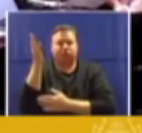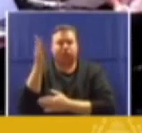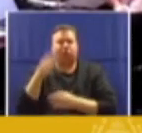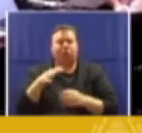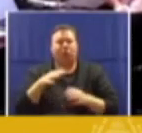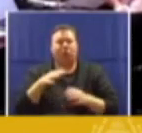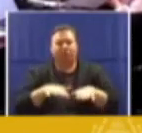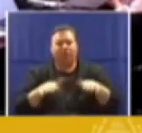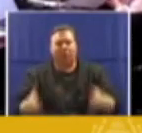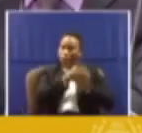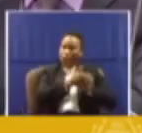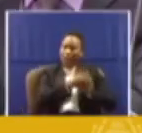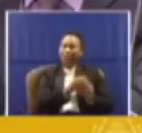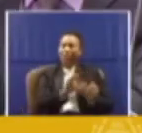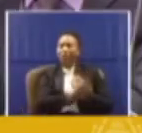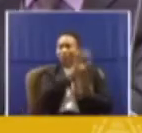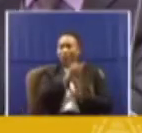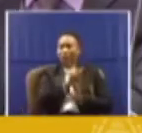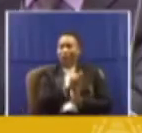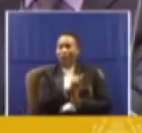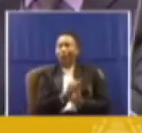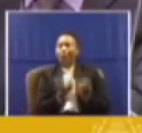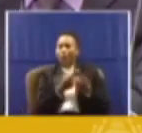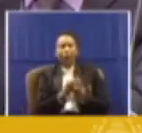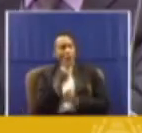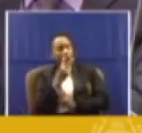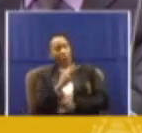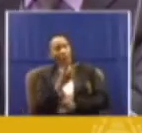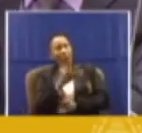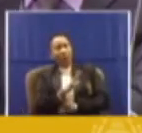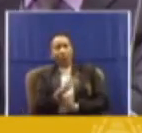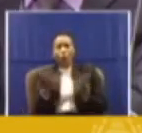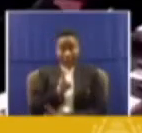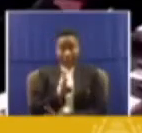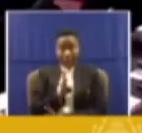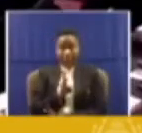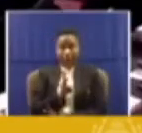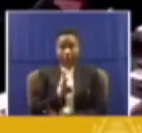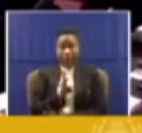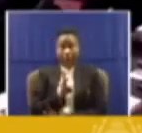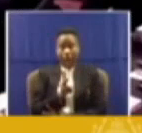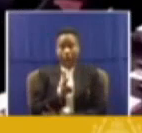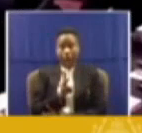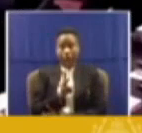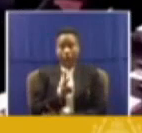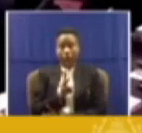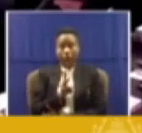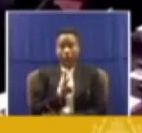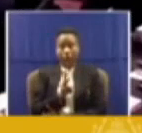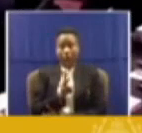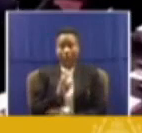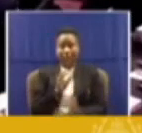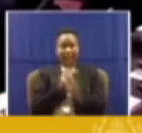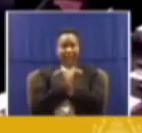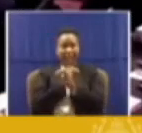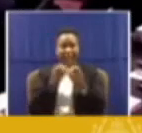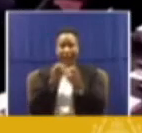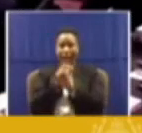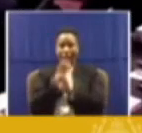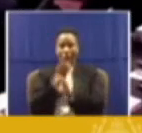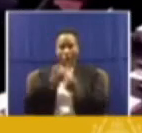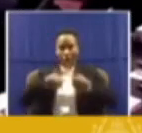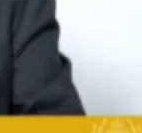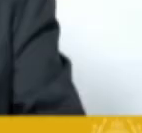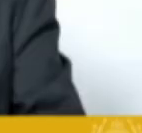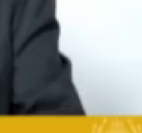charged, therefore this is going to be in the courts, therefore this you need to keep quiet because you are going to